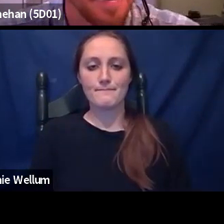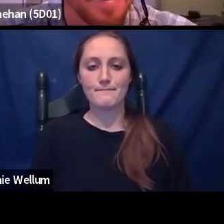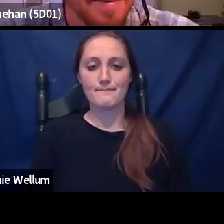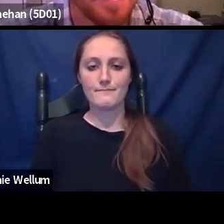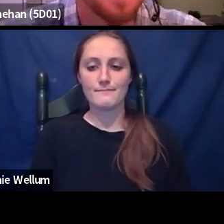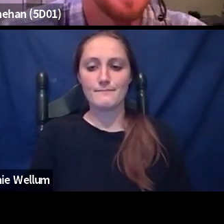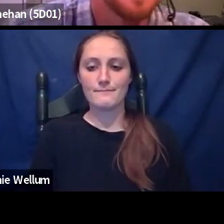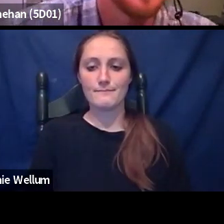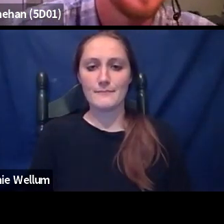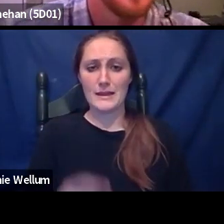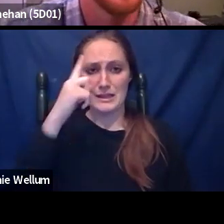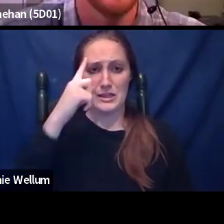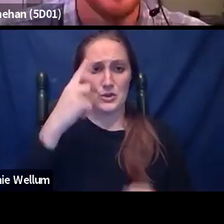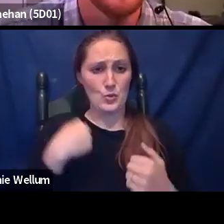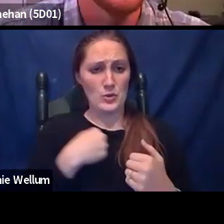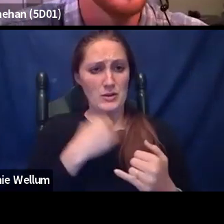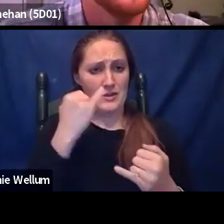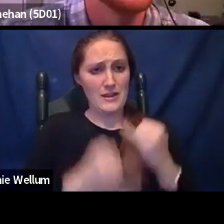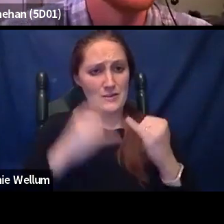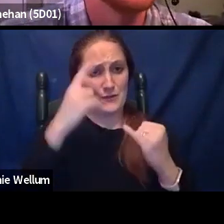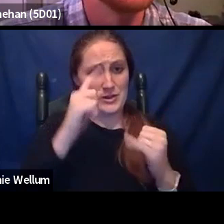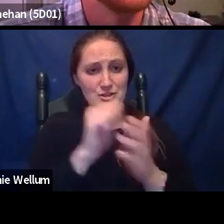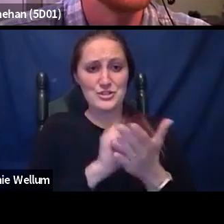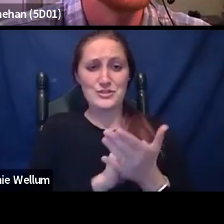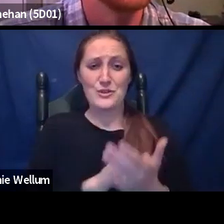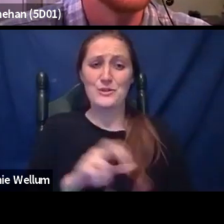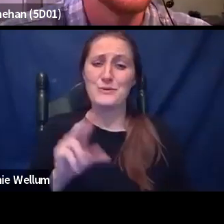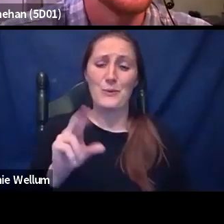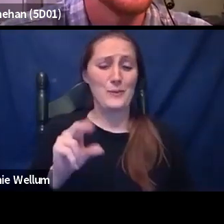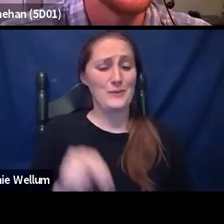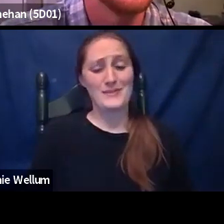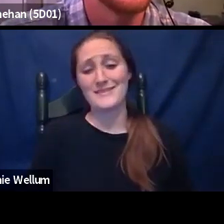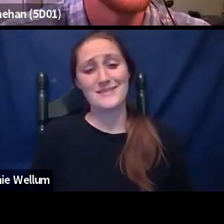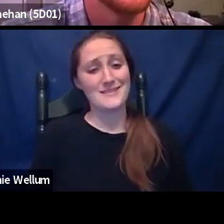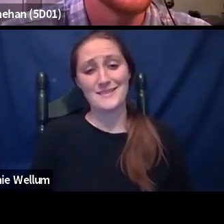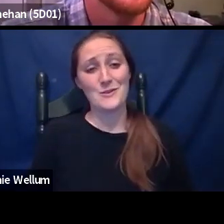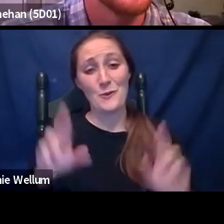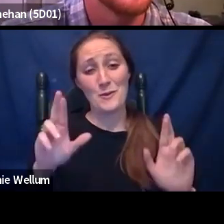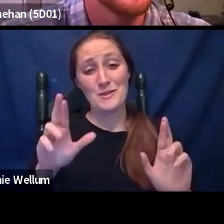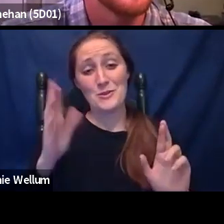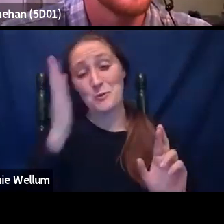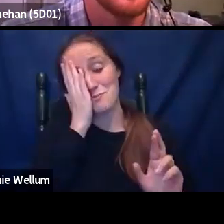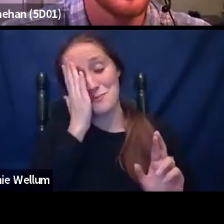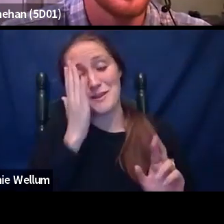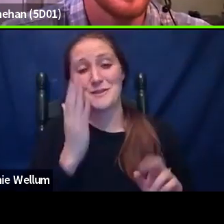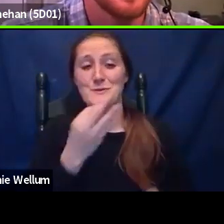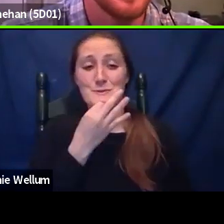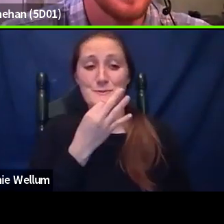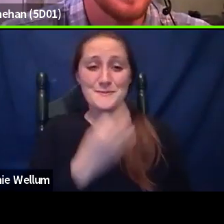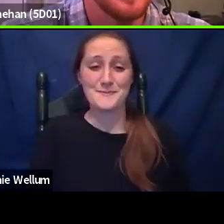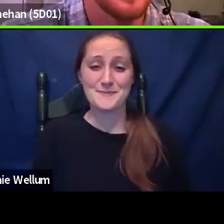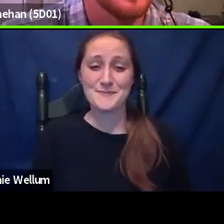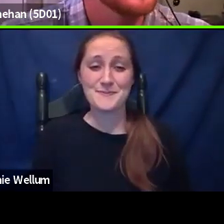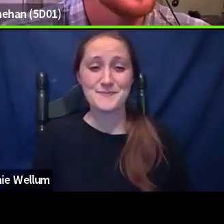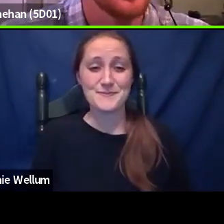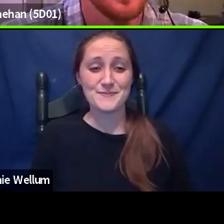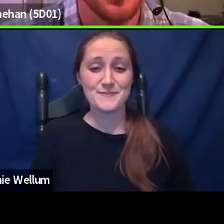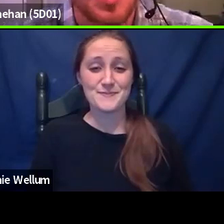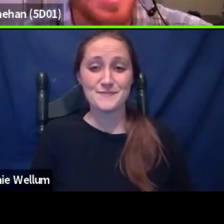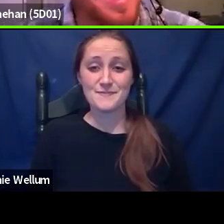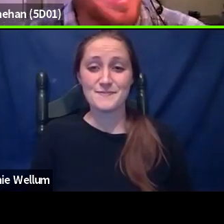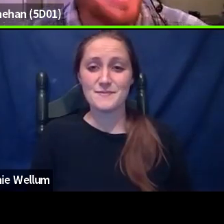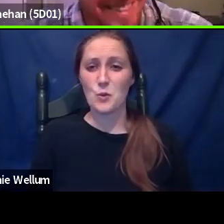where we last on the agenda. Hopefully everyone can get to bed soon. All right. Yeah, we had